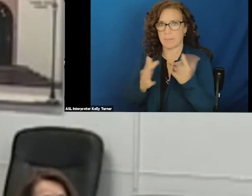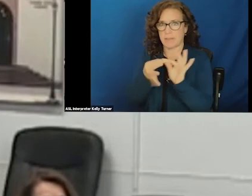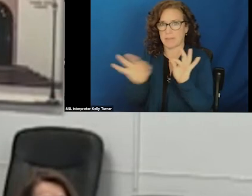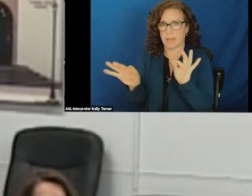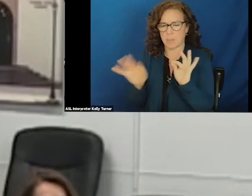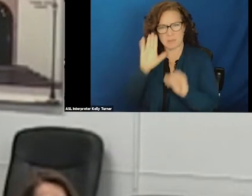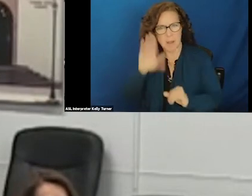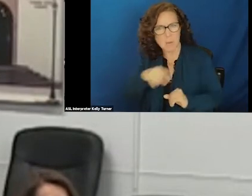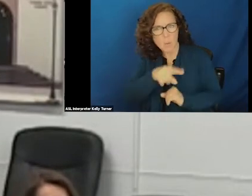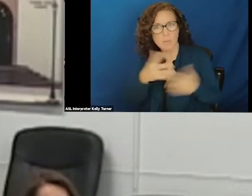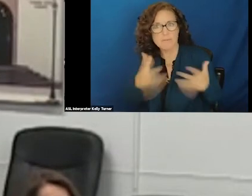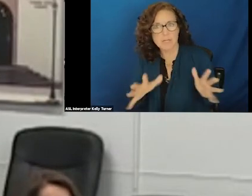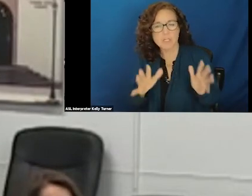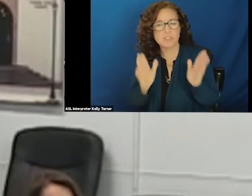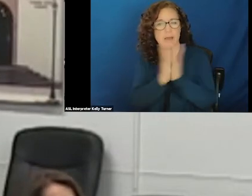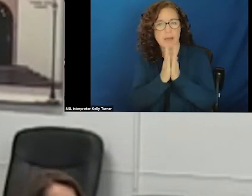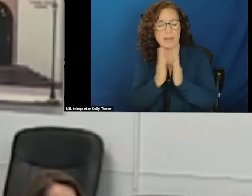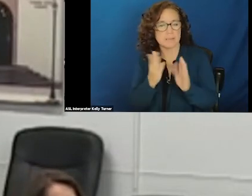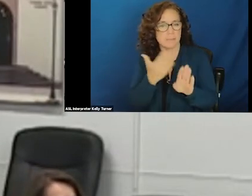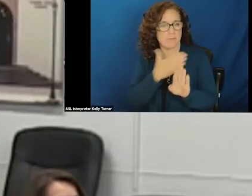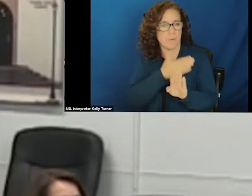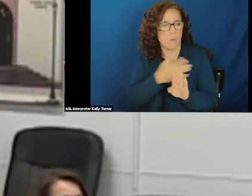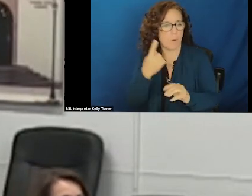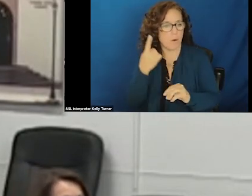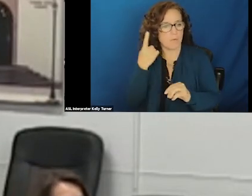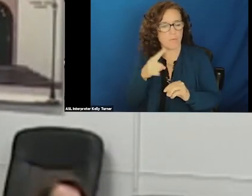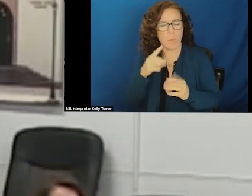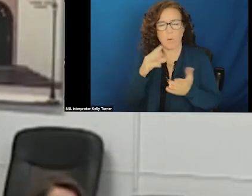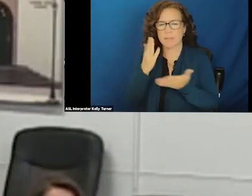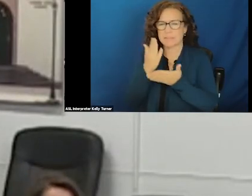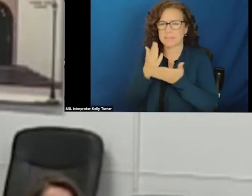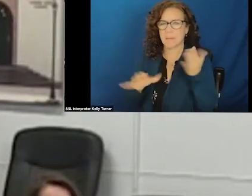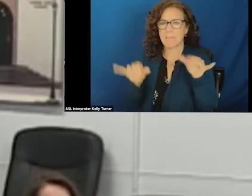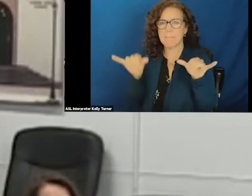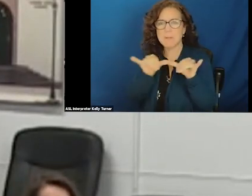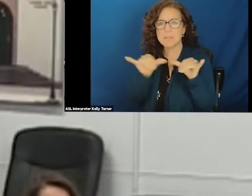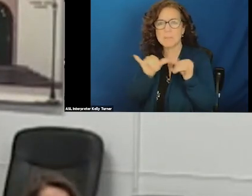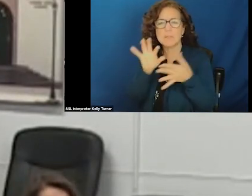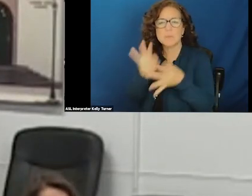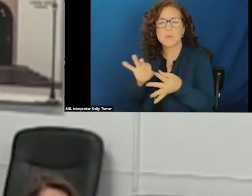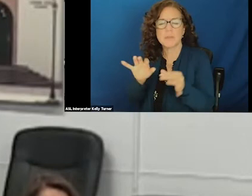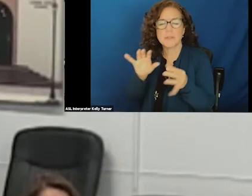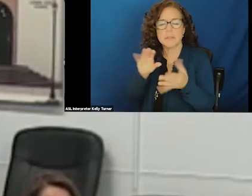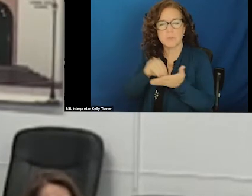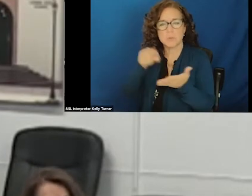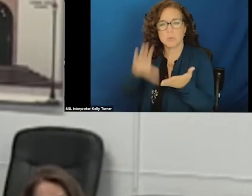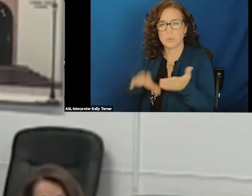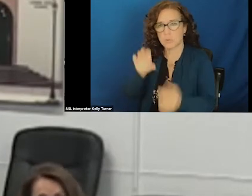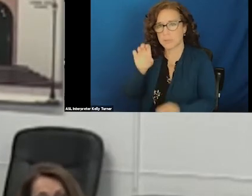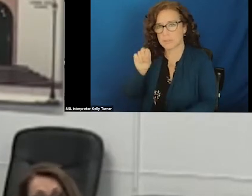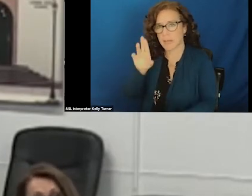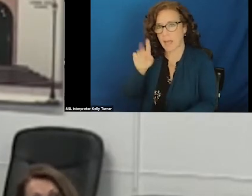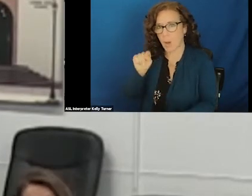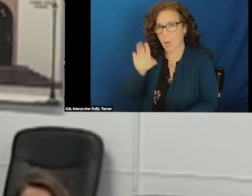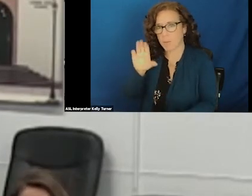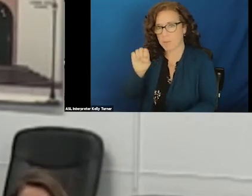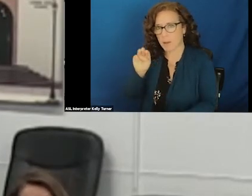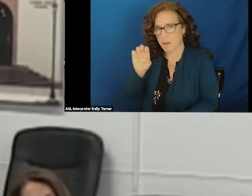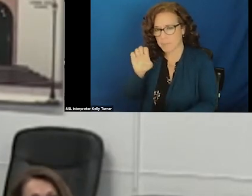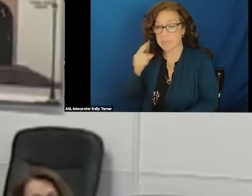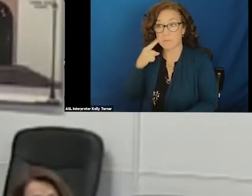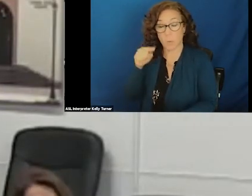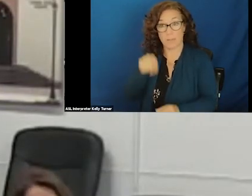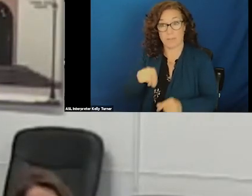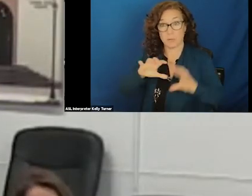for emerging multilingual learners, and that's the whole premise of what a multi-tiered system of supports does, both academic outcome